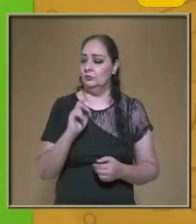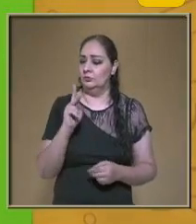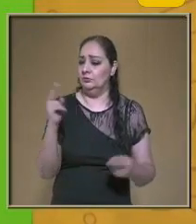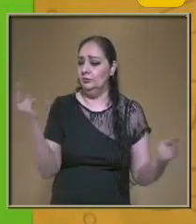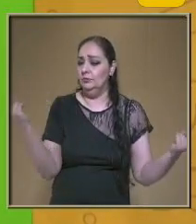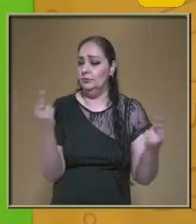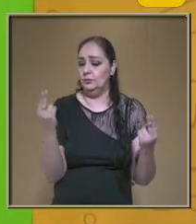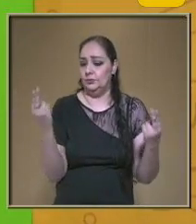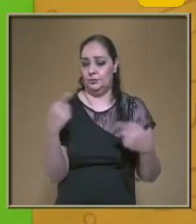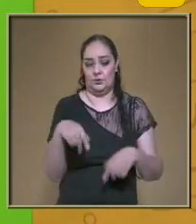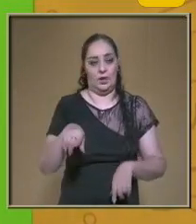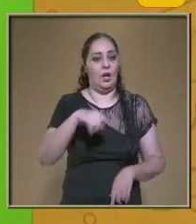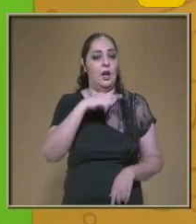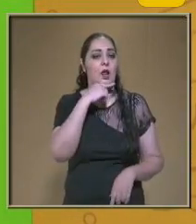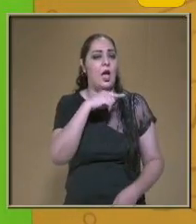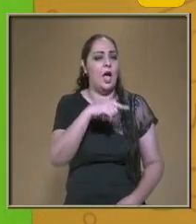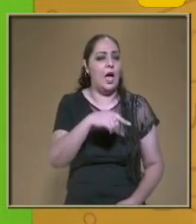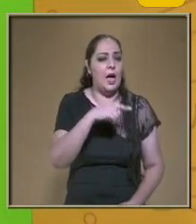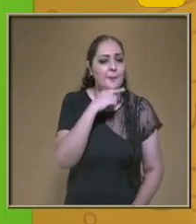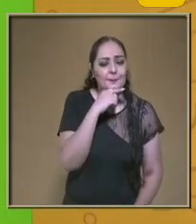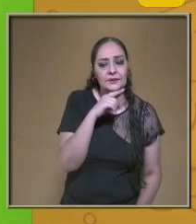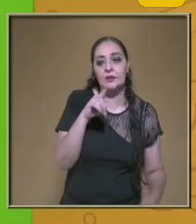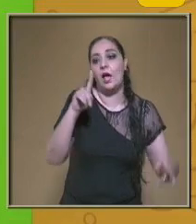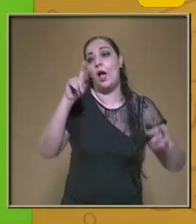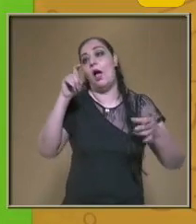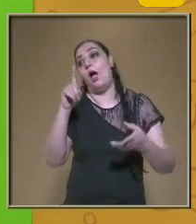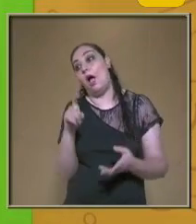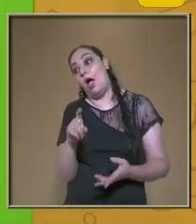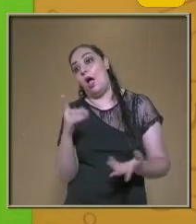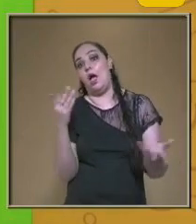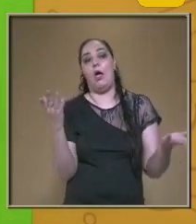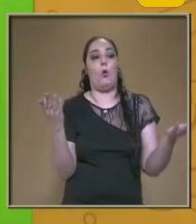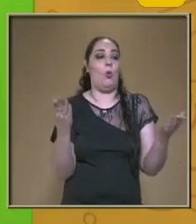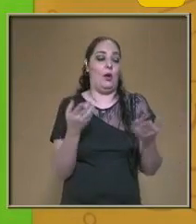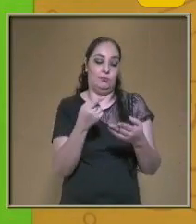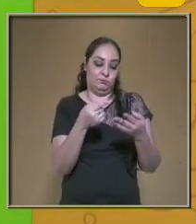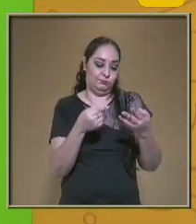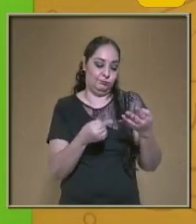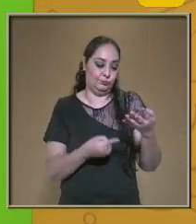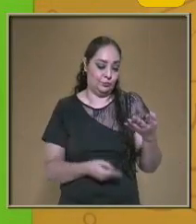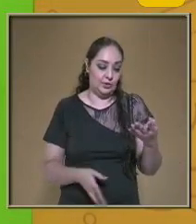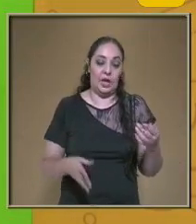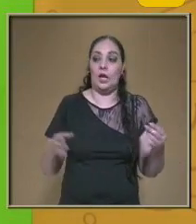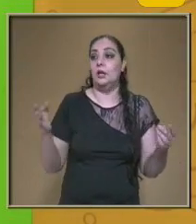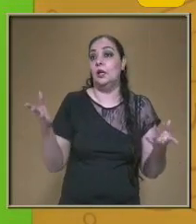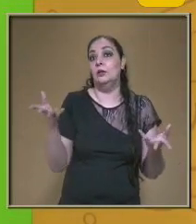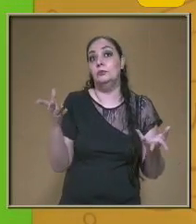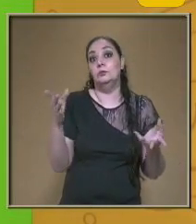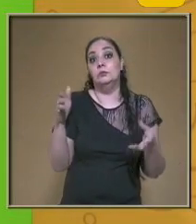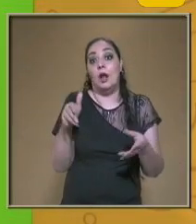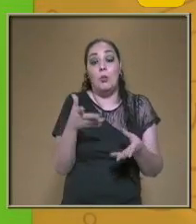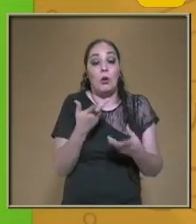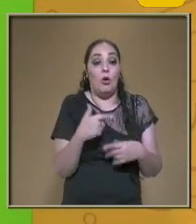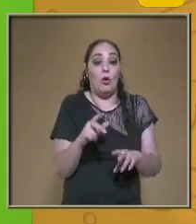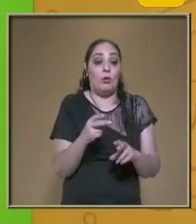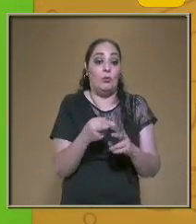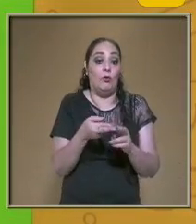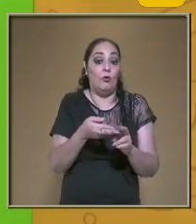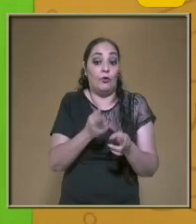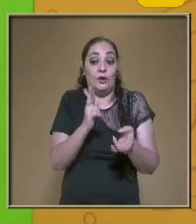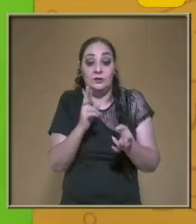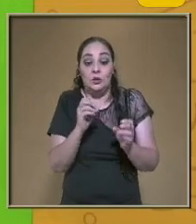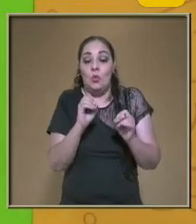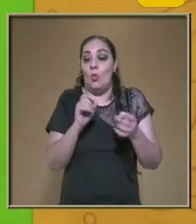your pencil, if you need water for the experiment, if you need soda, if you need